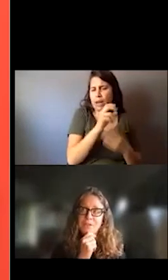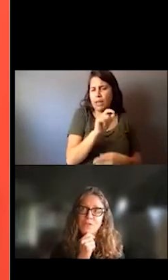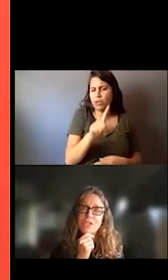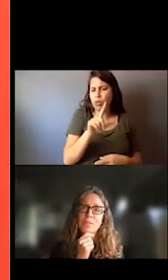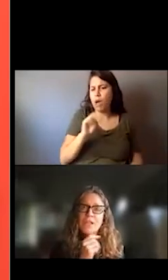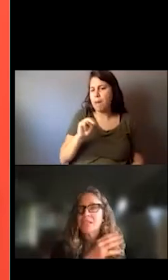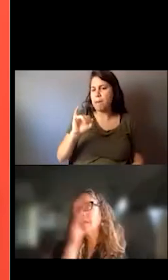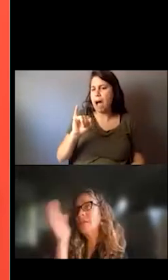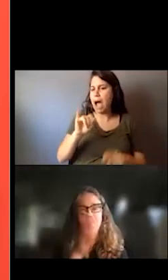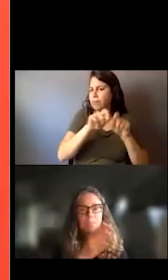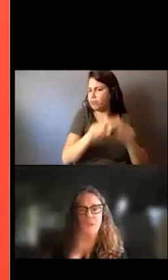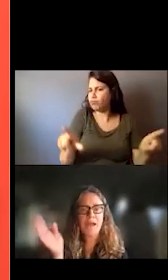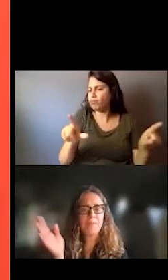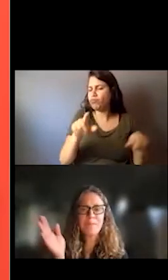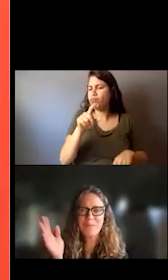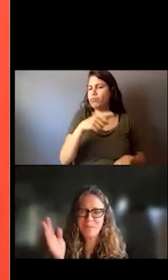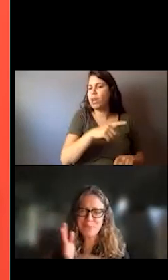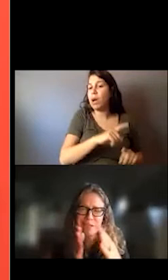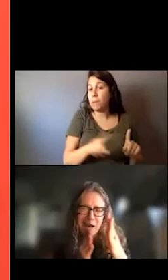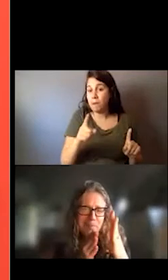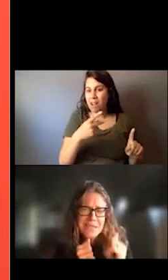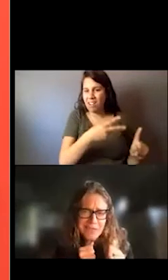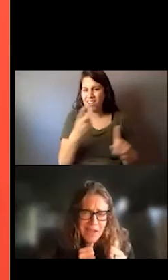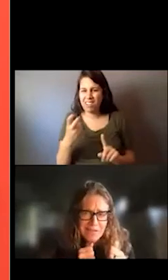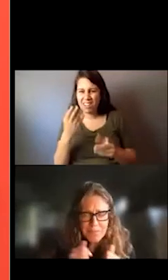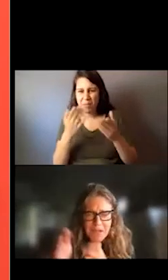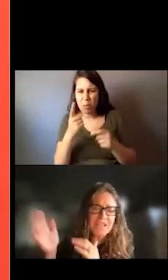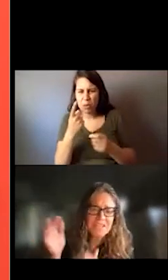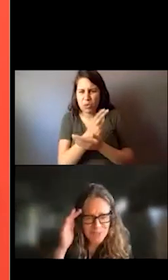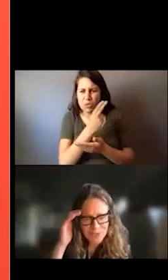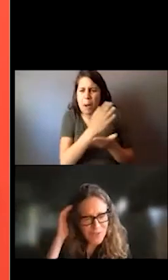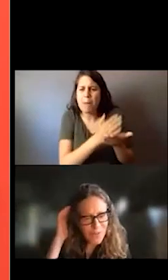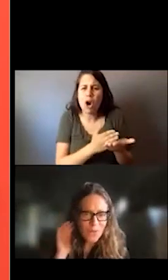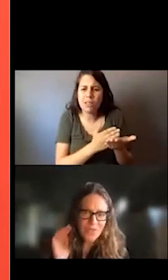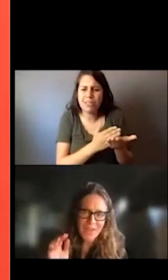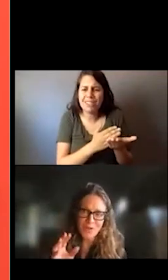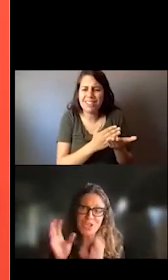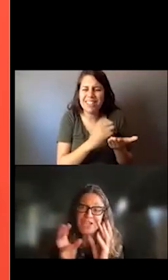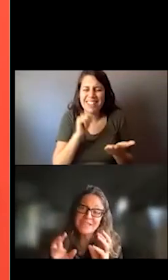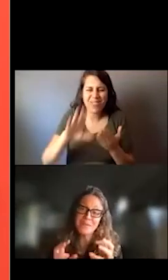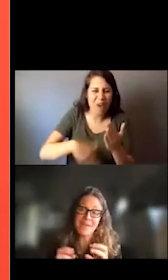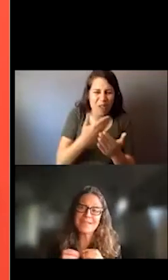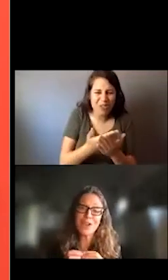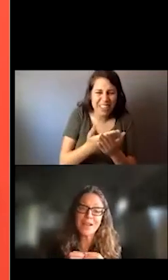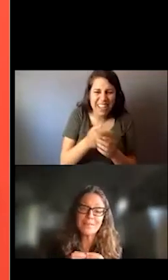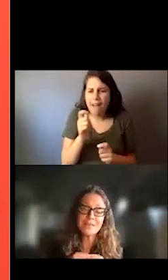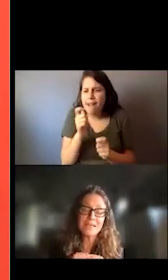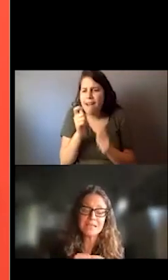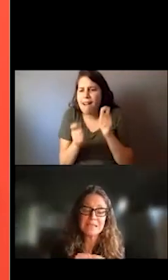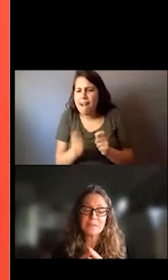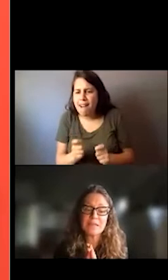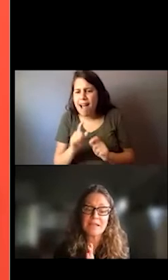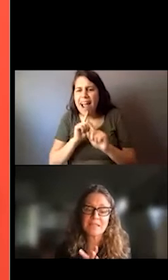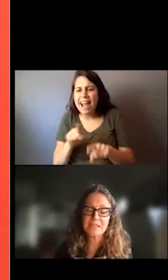part of their demonstration project, people might be using a piece of that, but not necessarily the whole thing, or changing some of the answer